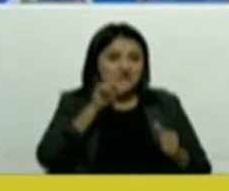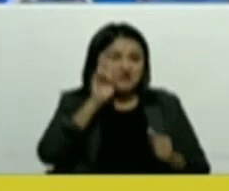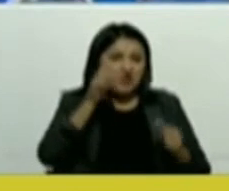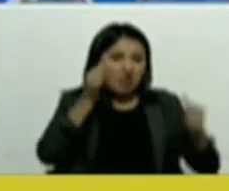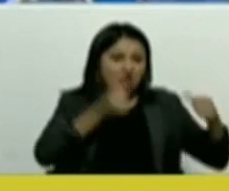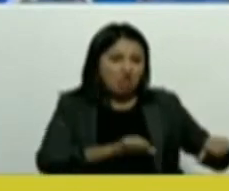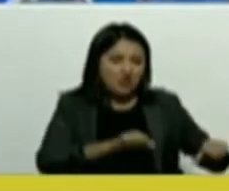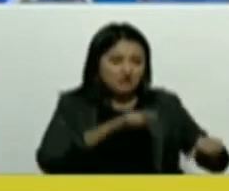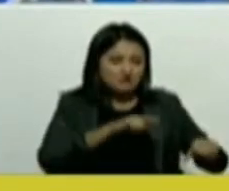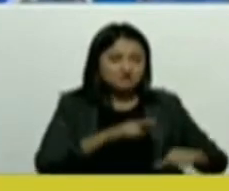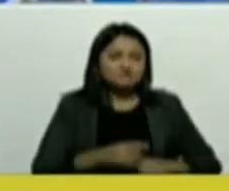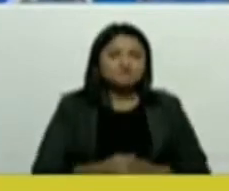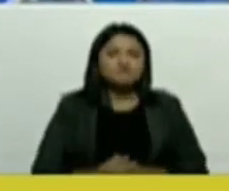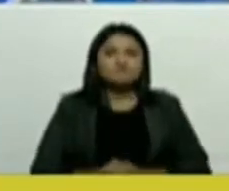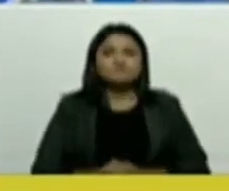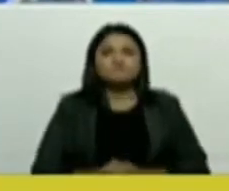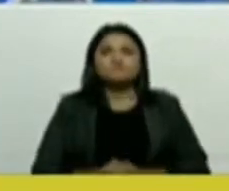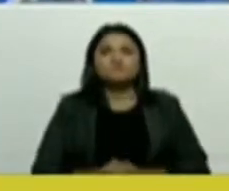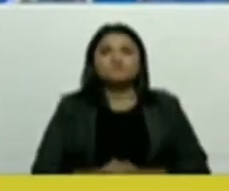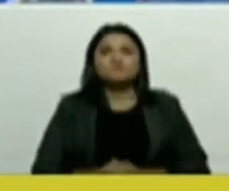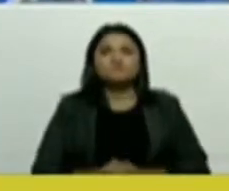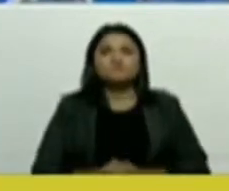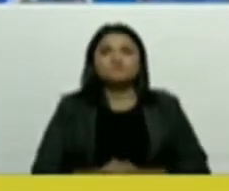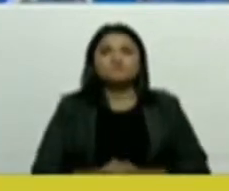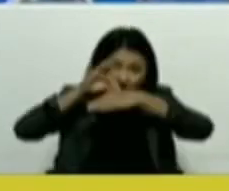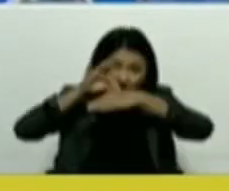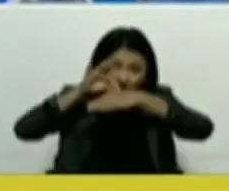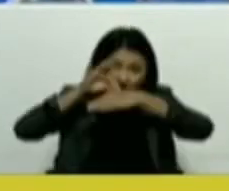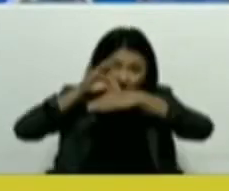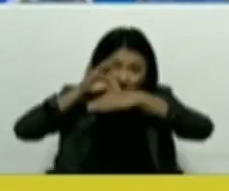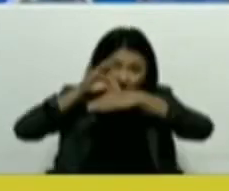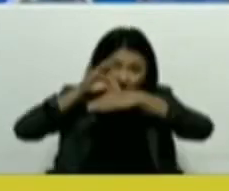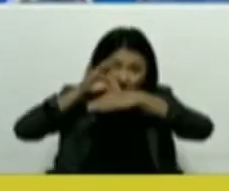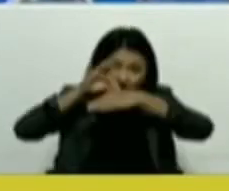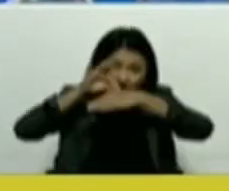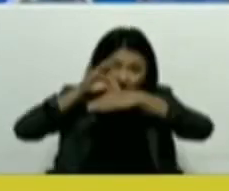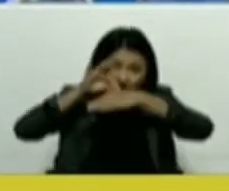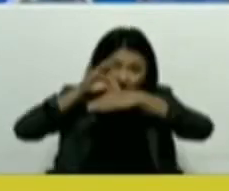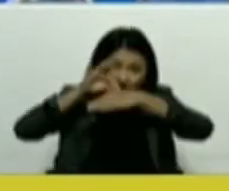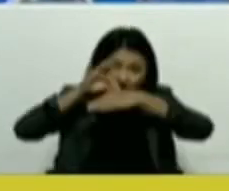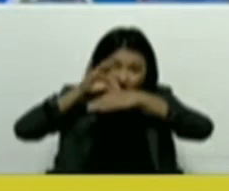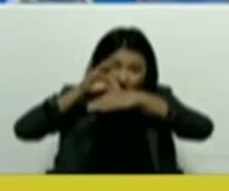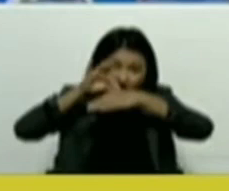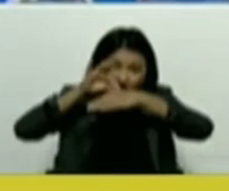Well, he was dead mortally. Bueno, murió en su